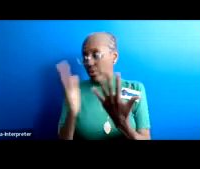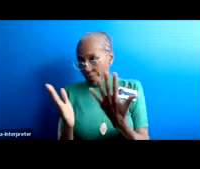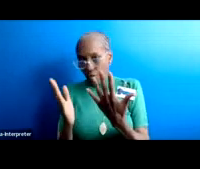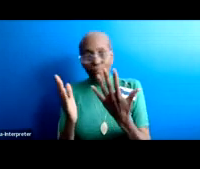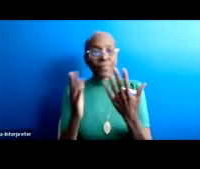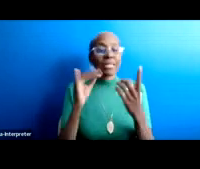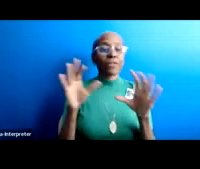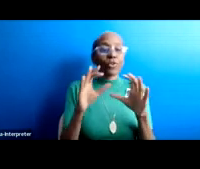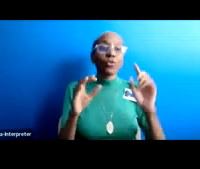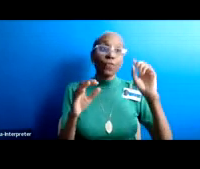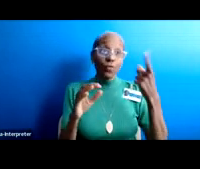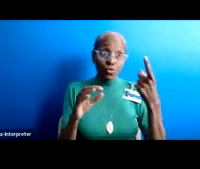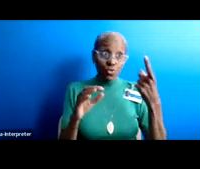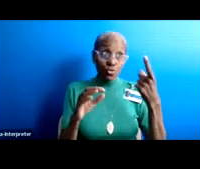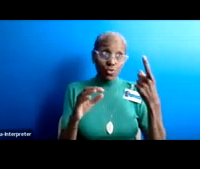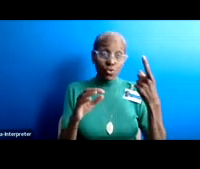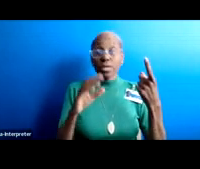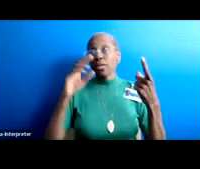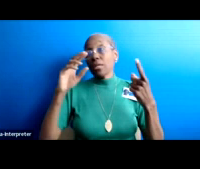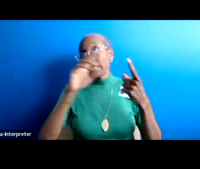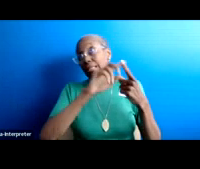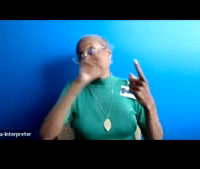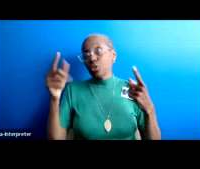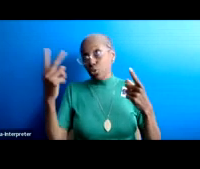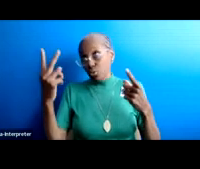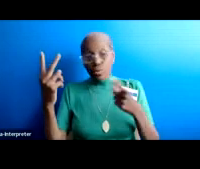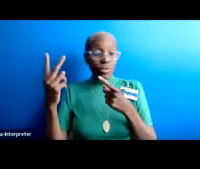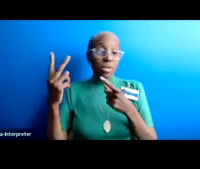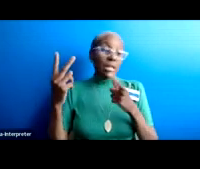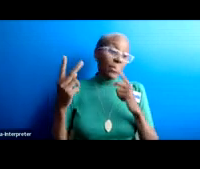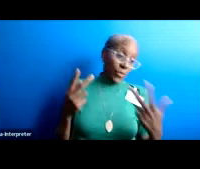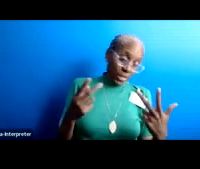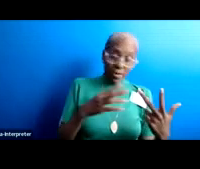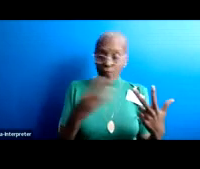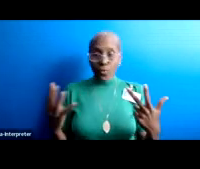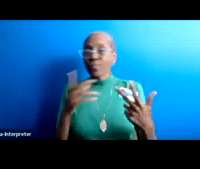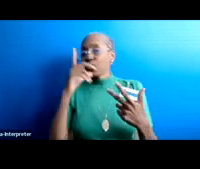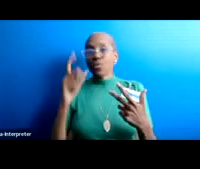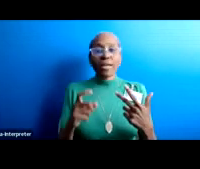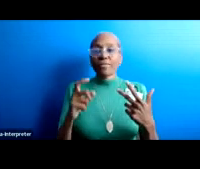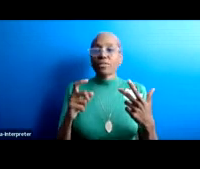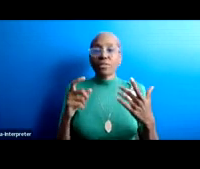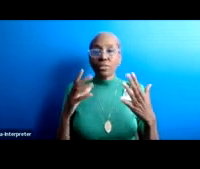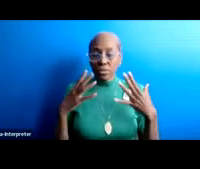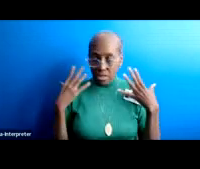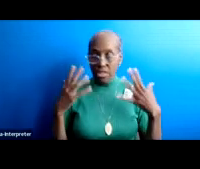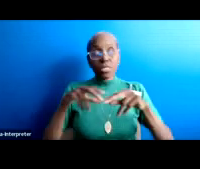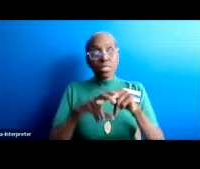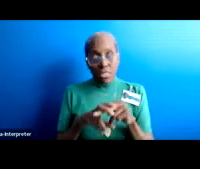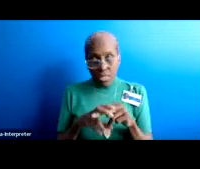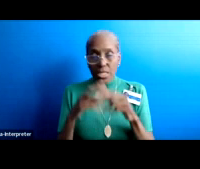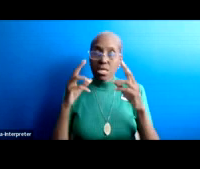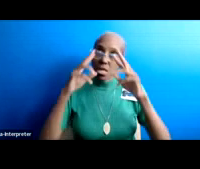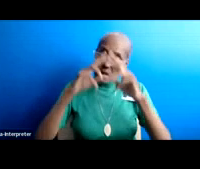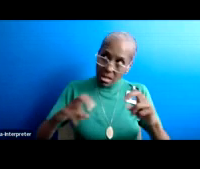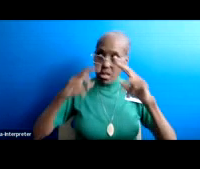of if you do step 1, step 2 comes naturally, and step 3 comes naturally. You're not having to sort of sit and really